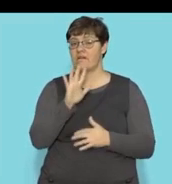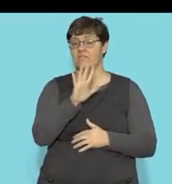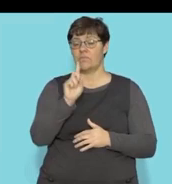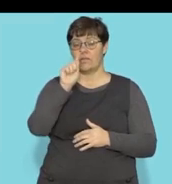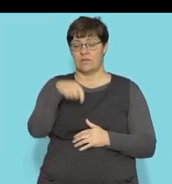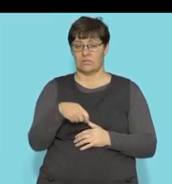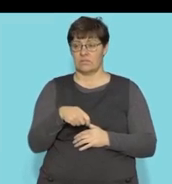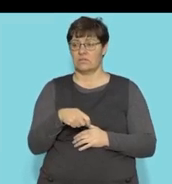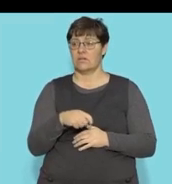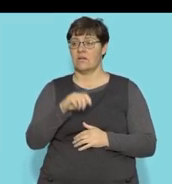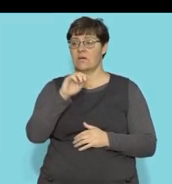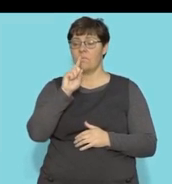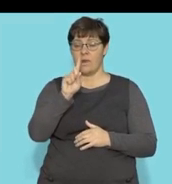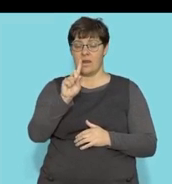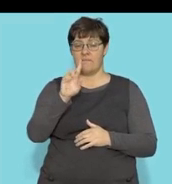me